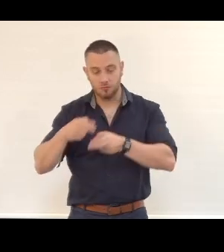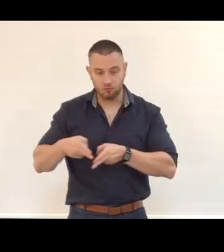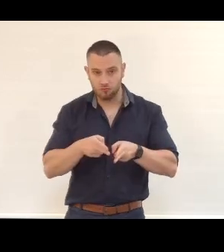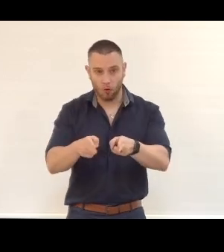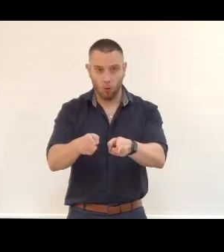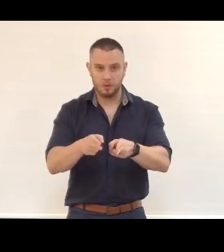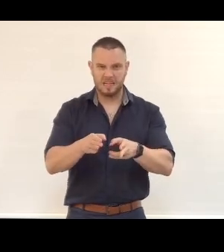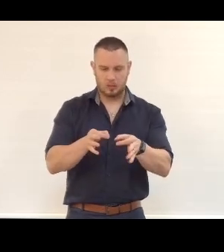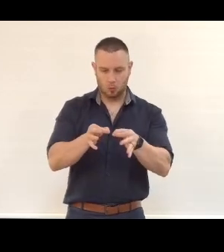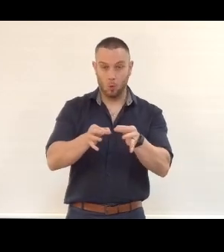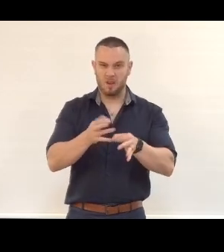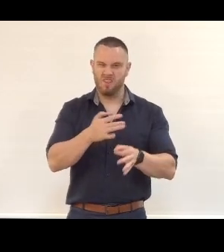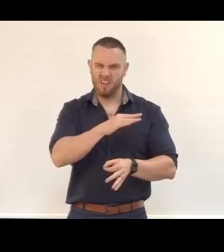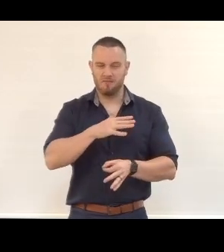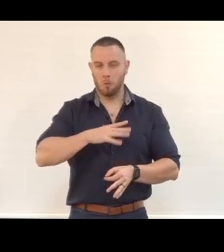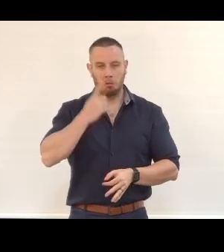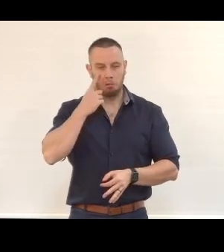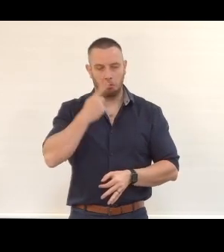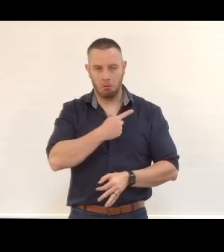coordinates if anybody would be interested.